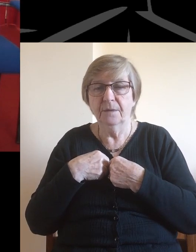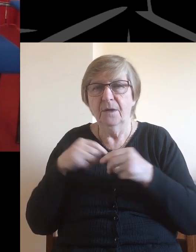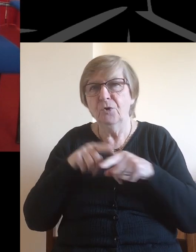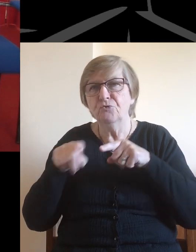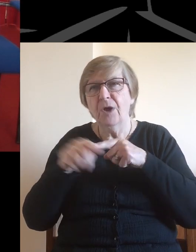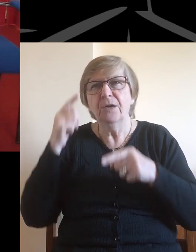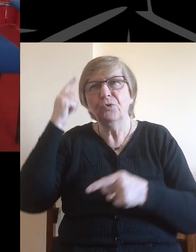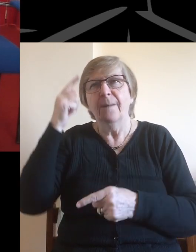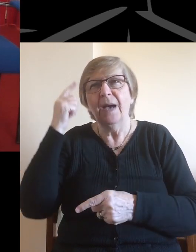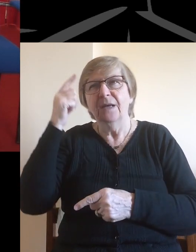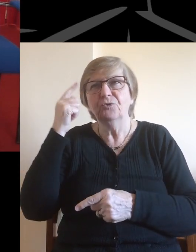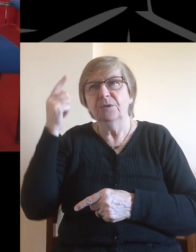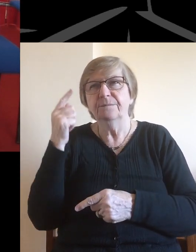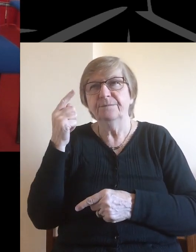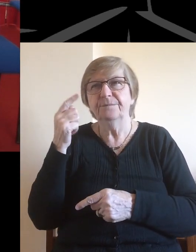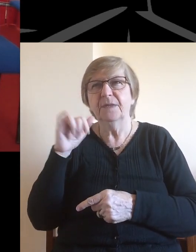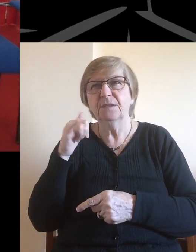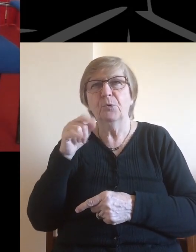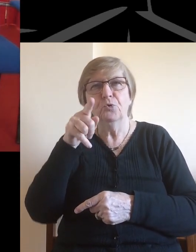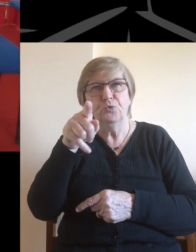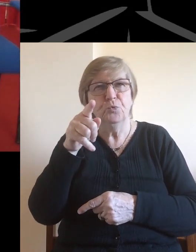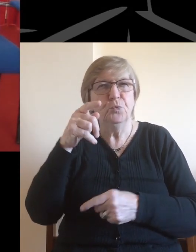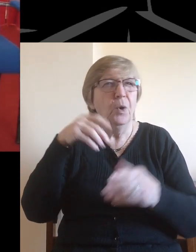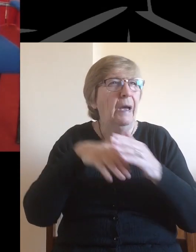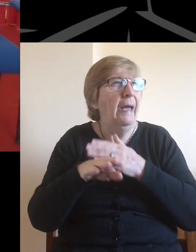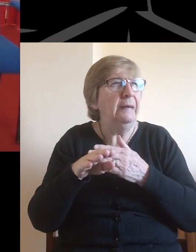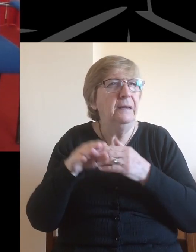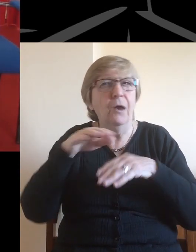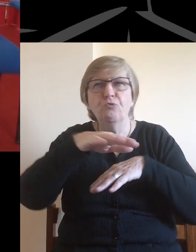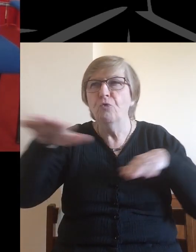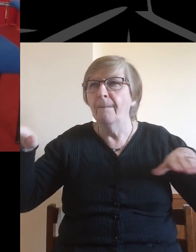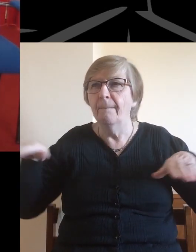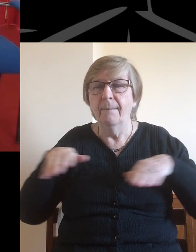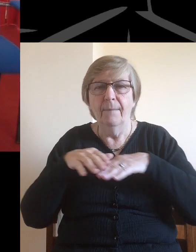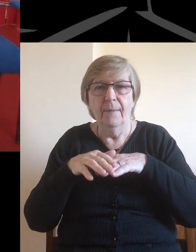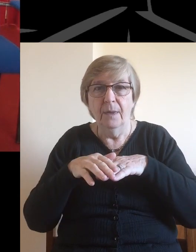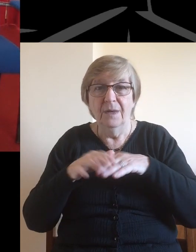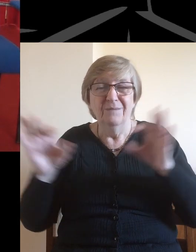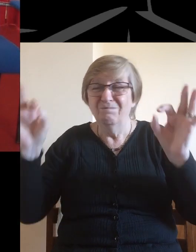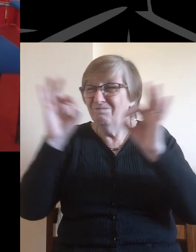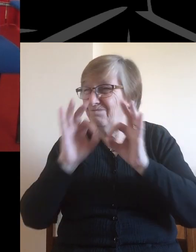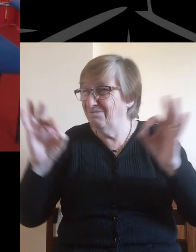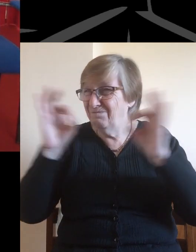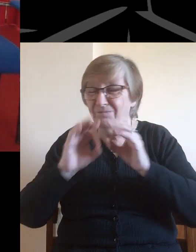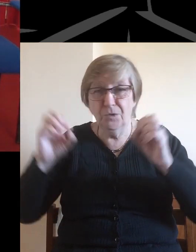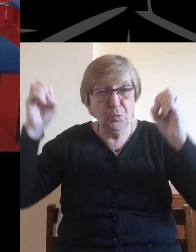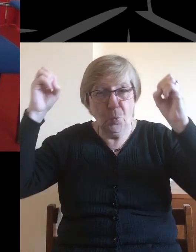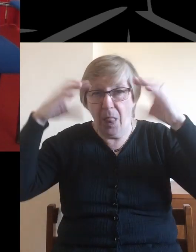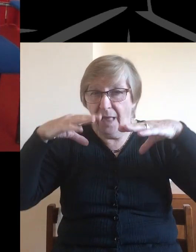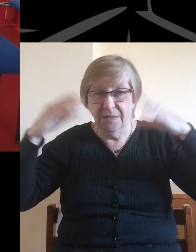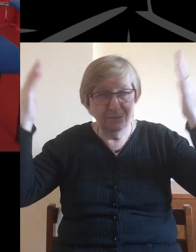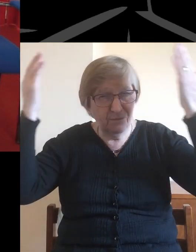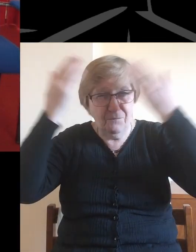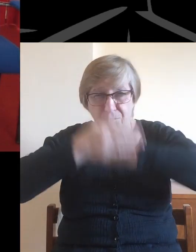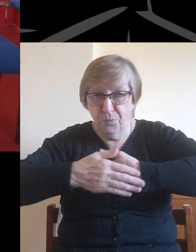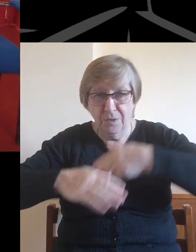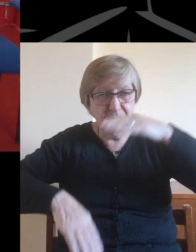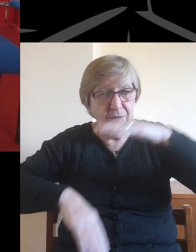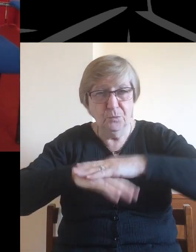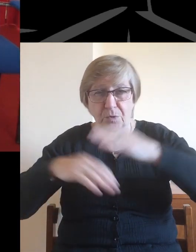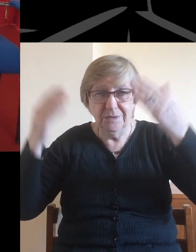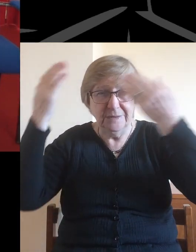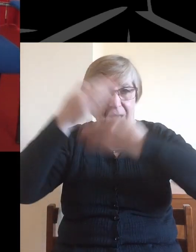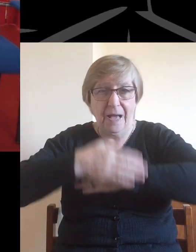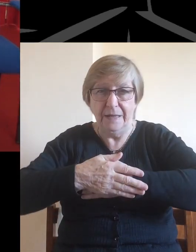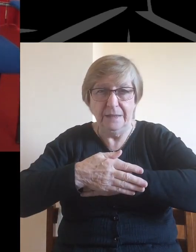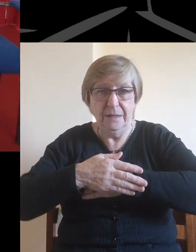Try to imagine, suppose that you were in a totally darkened room, no light switch, and you've no idea how you got there. You've